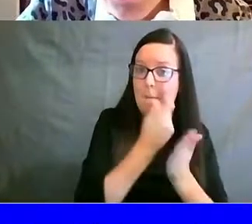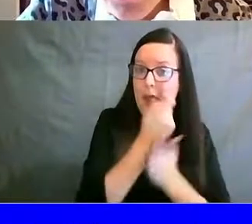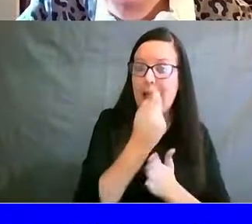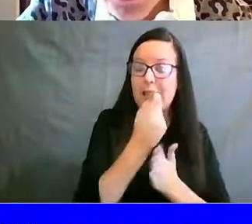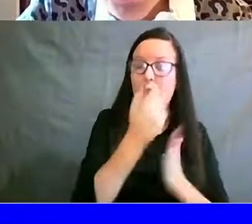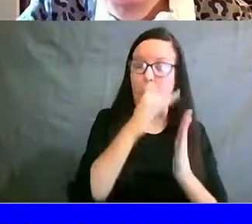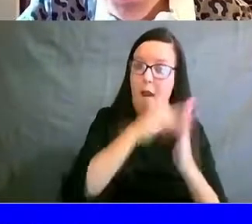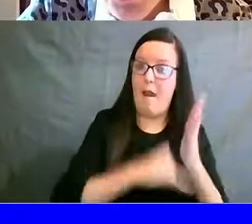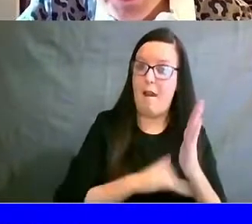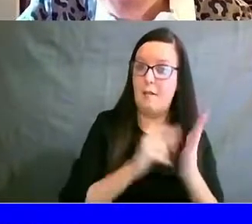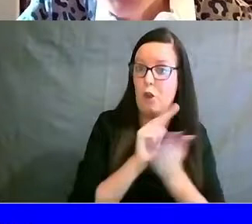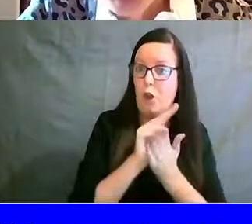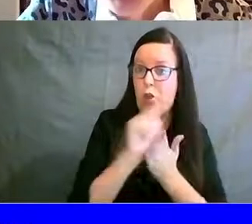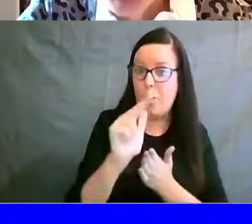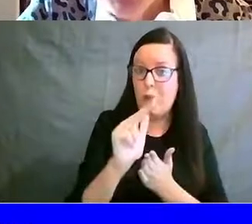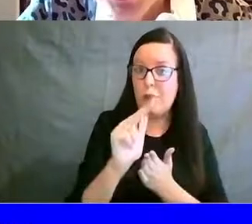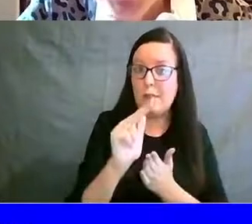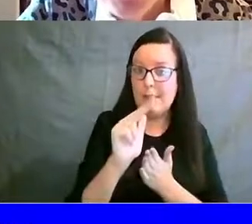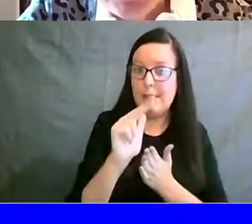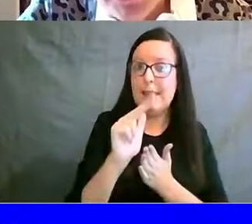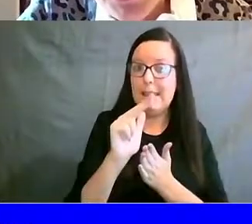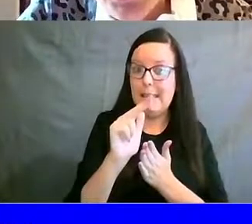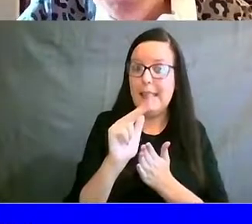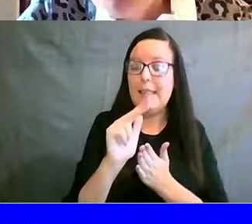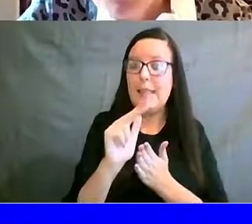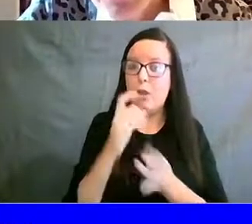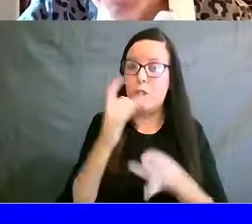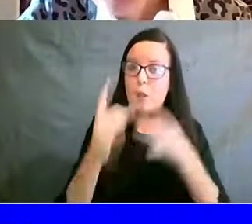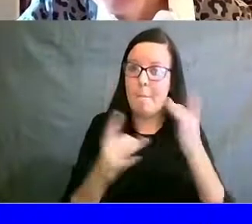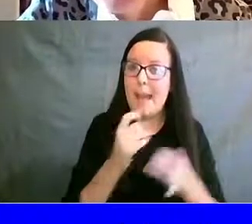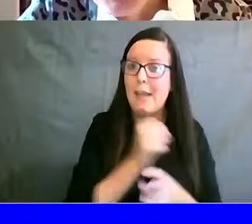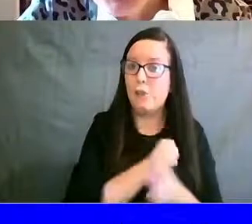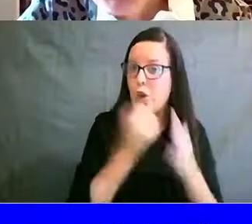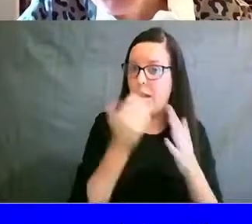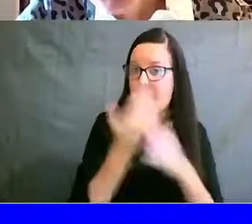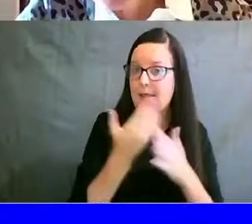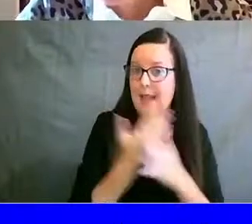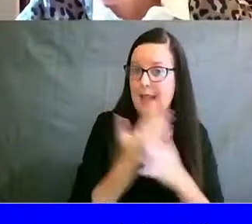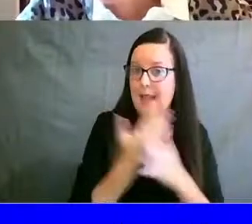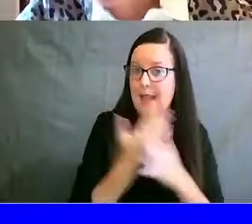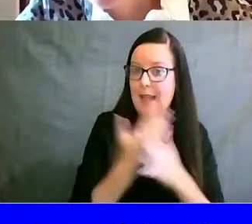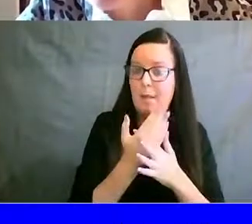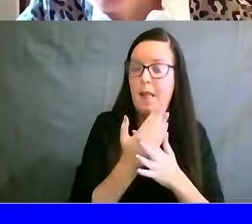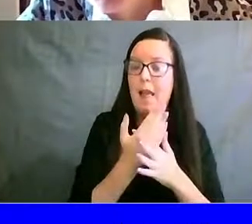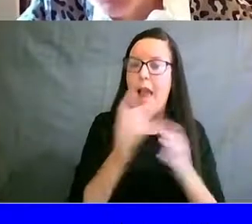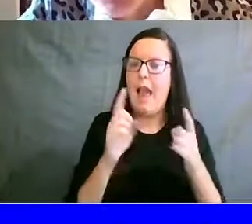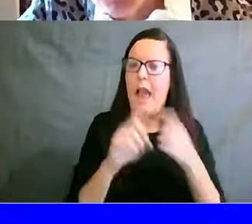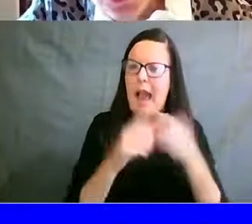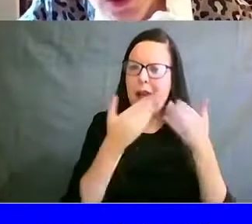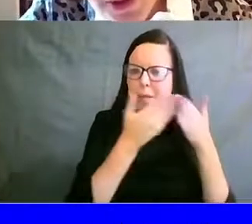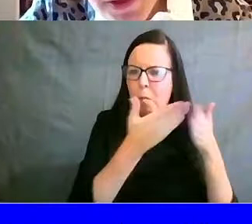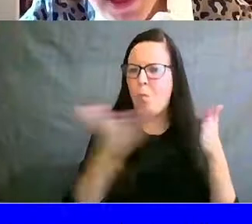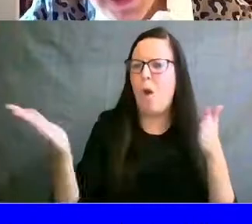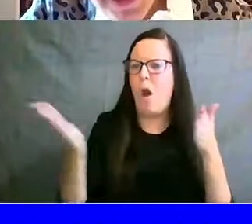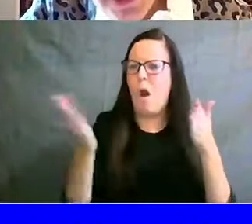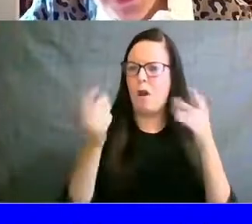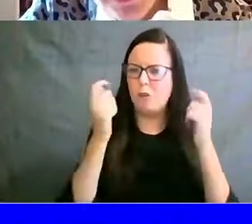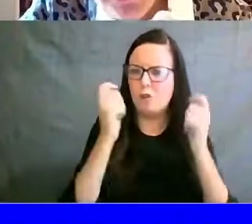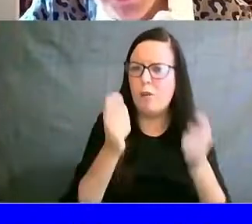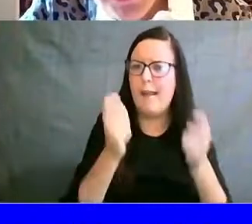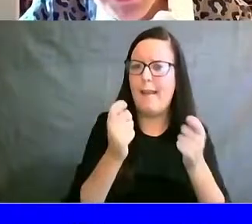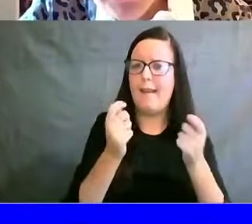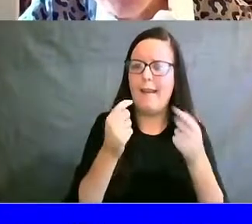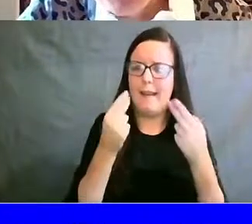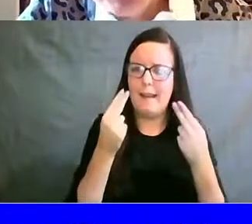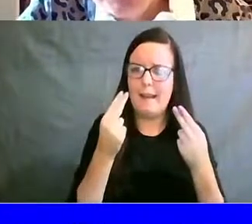13 considerations to apply to ensure that those are accessible. And then there's that broader training requirement, which is called out in